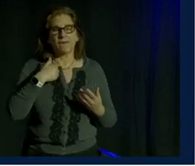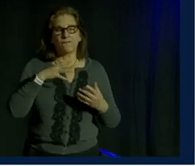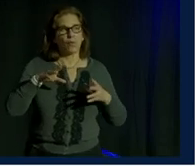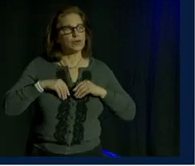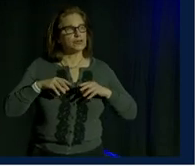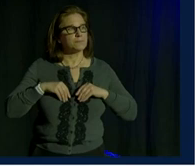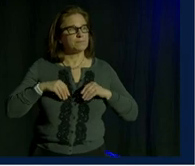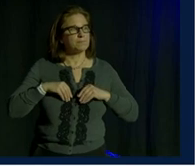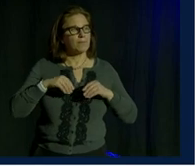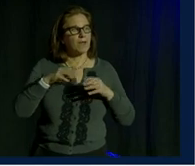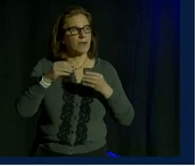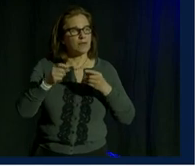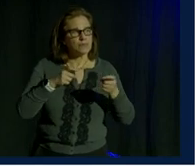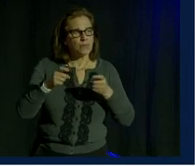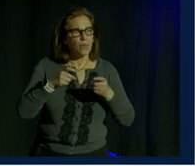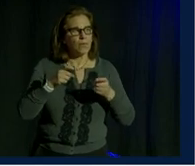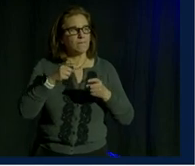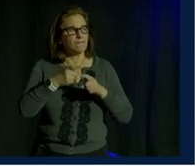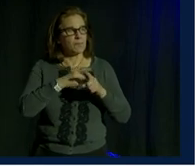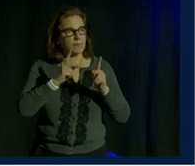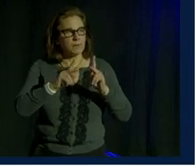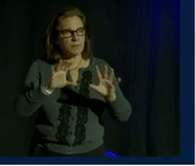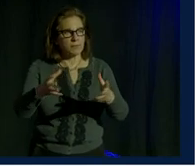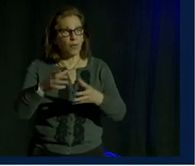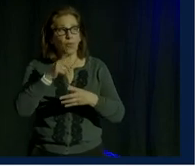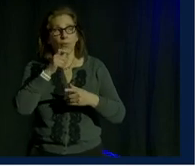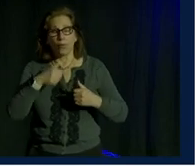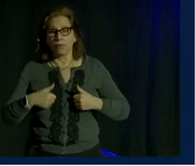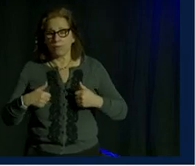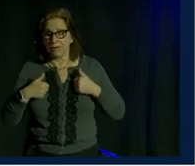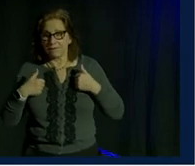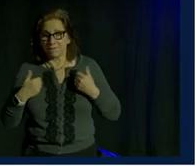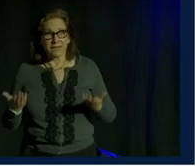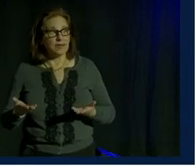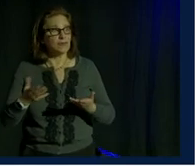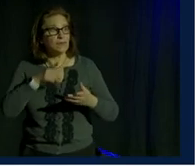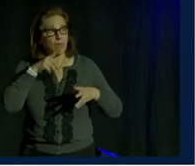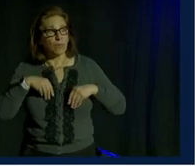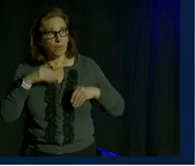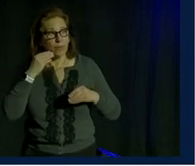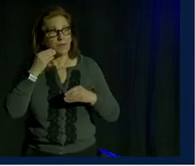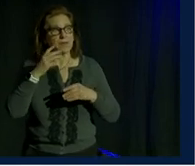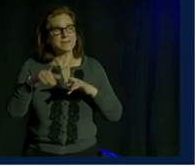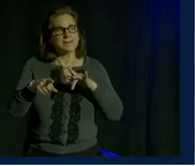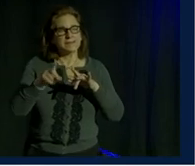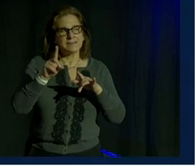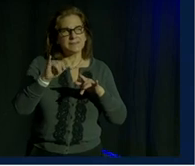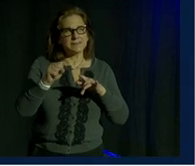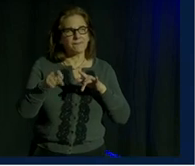are designated as resident-owned and disadvantaged business enterprises, or DBE.